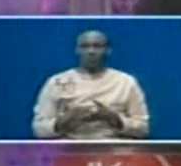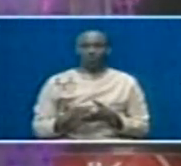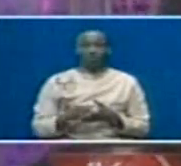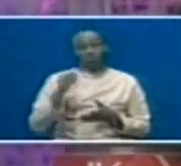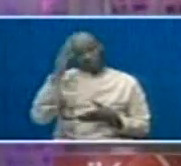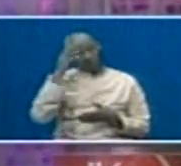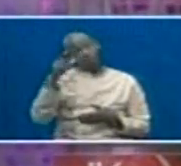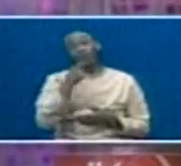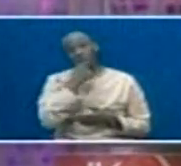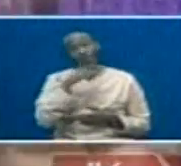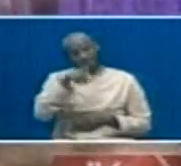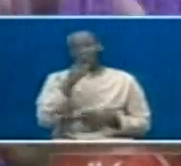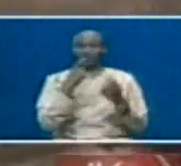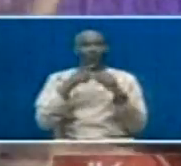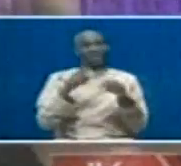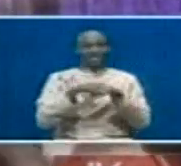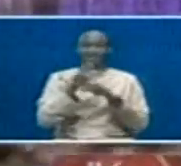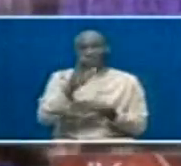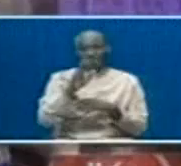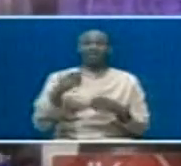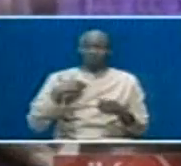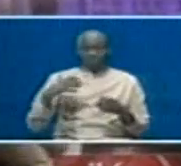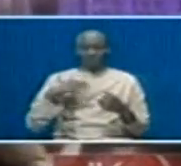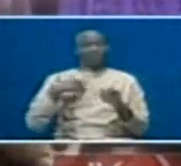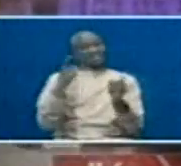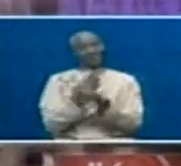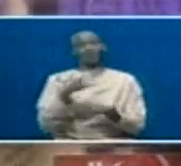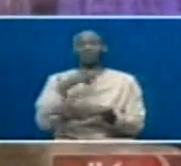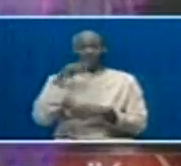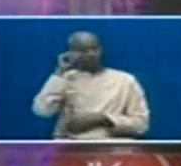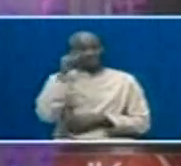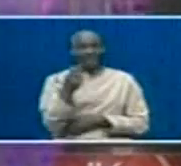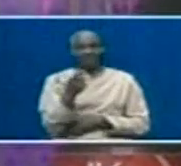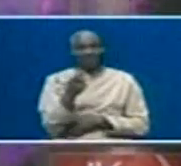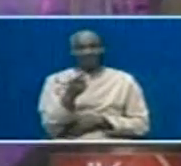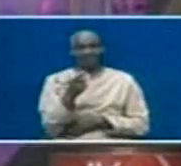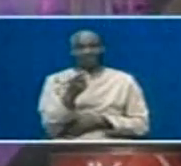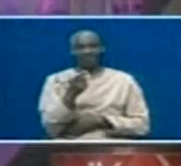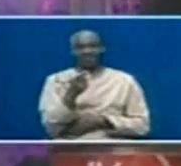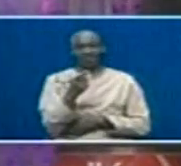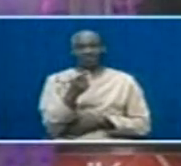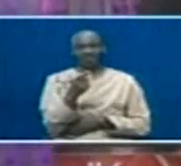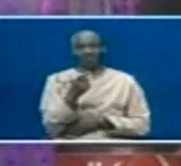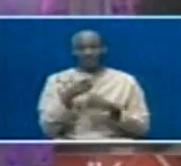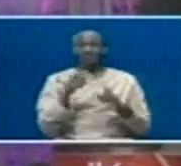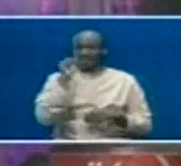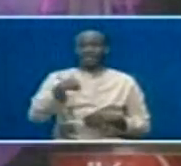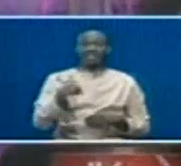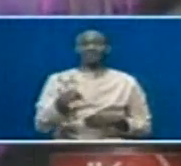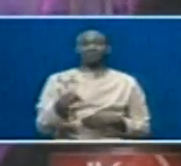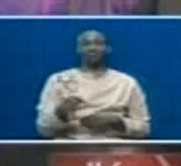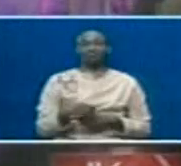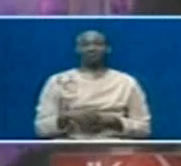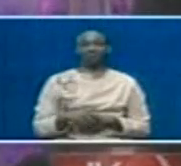their own accent, the Kikuyu had their own accents. Mm-hmm. I didn't come from that part, so I came from Mombasa. So I didn't know. Yeah. But I said yes.